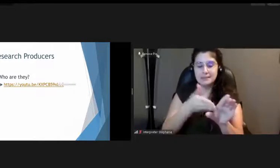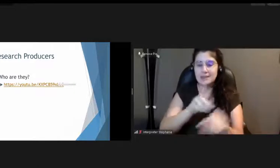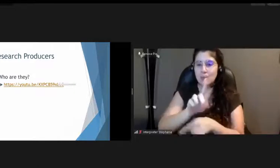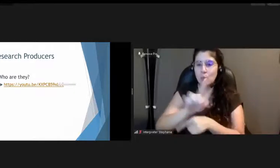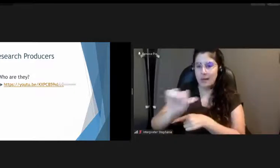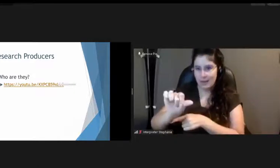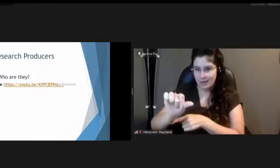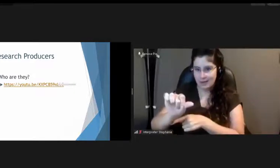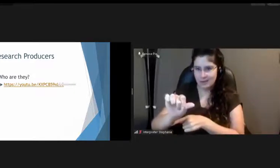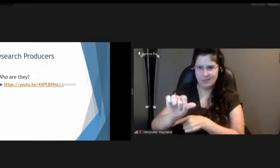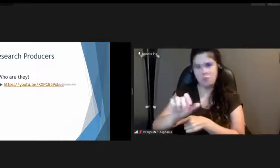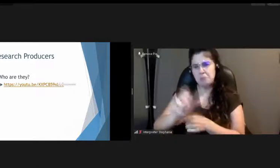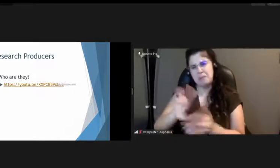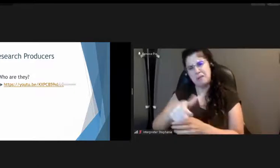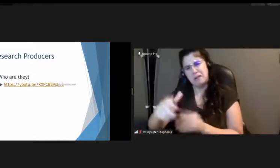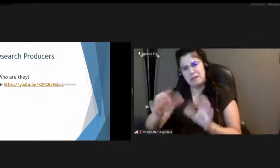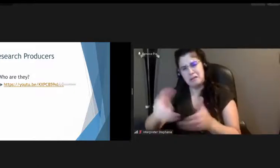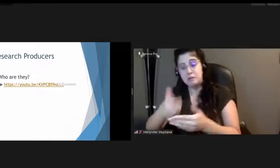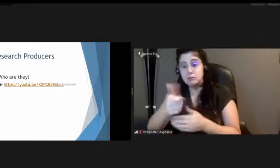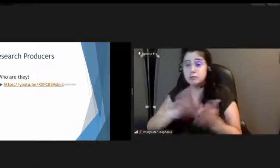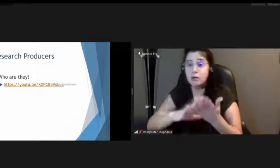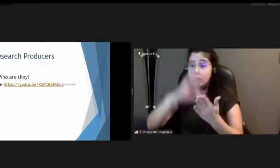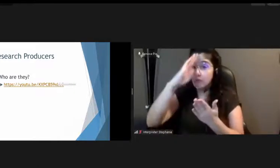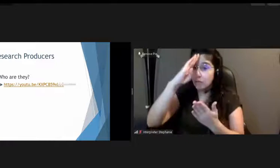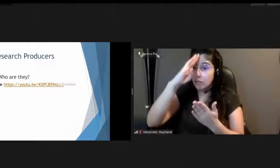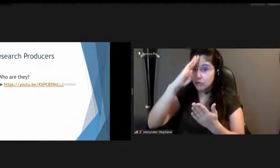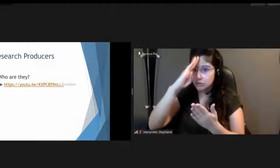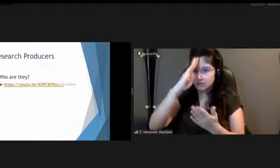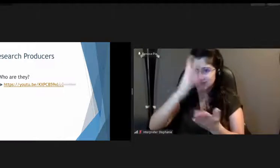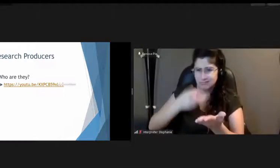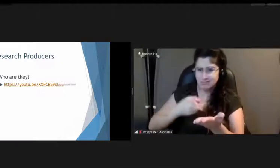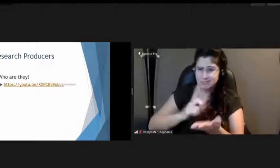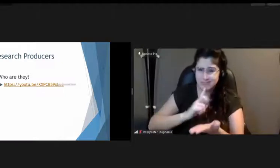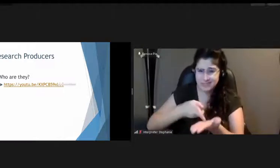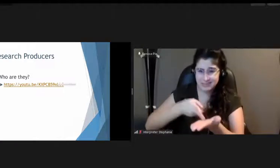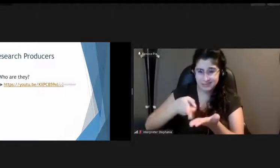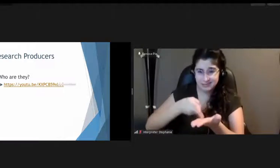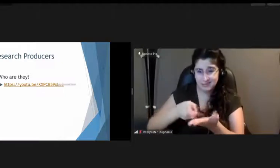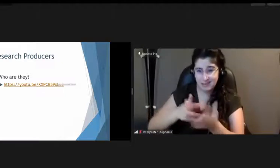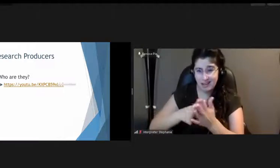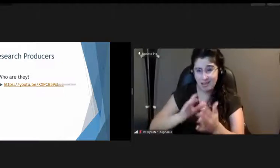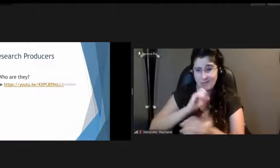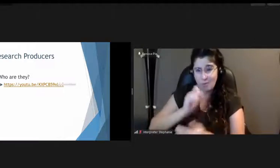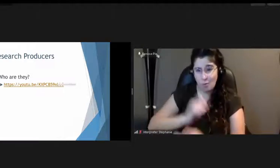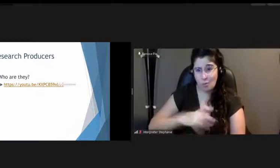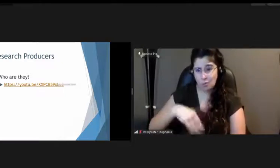other classes, you probably learned about, to be honest, a lot of old white men.